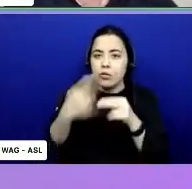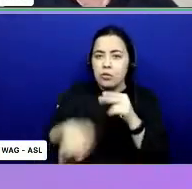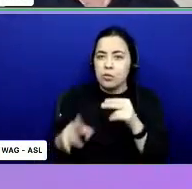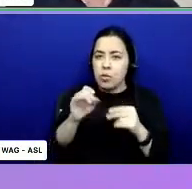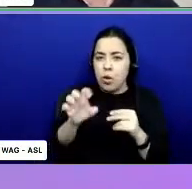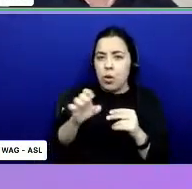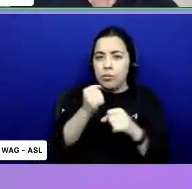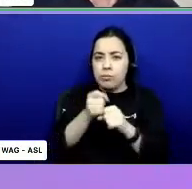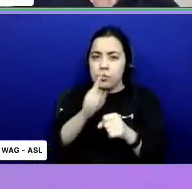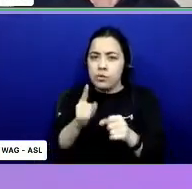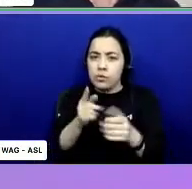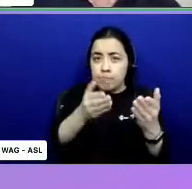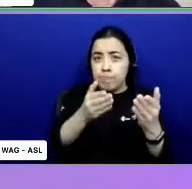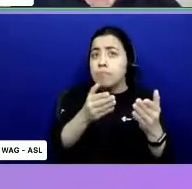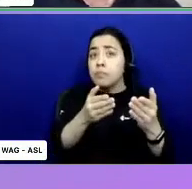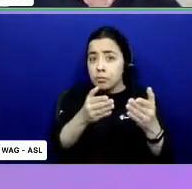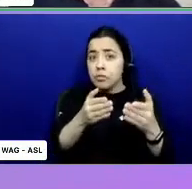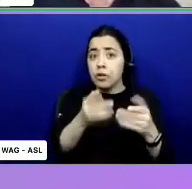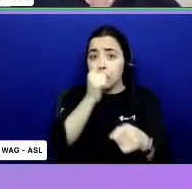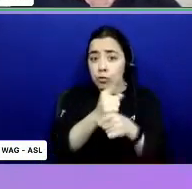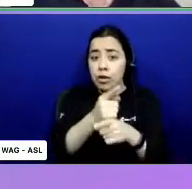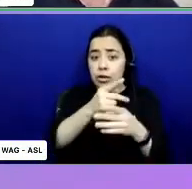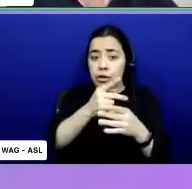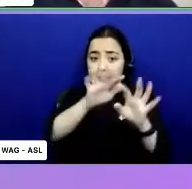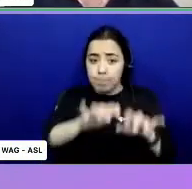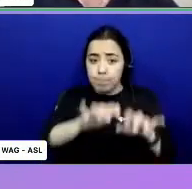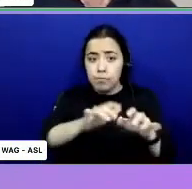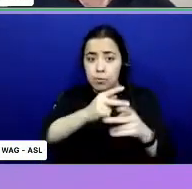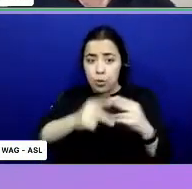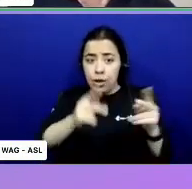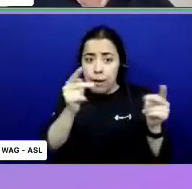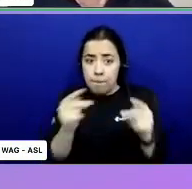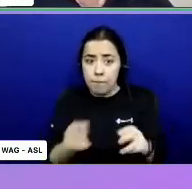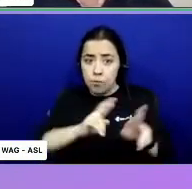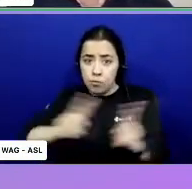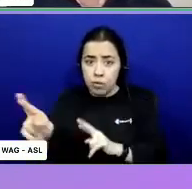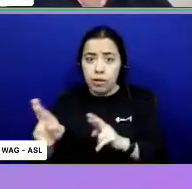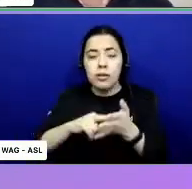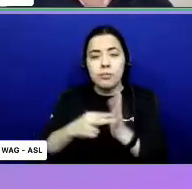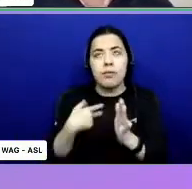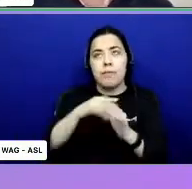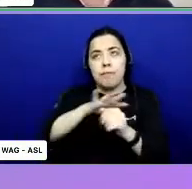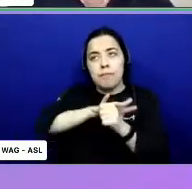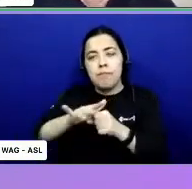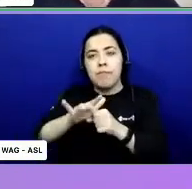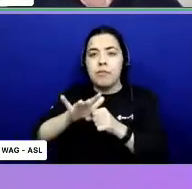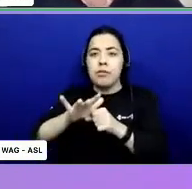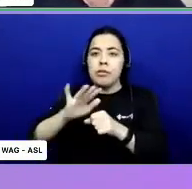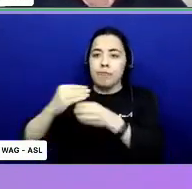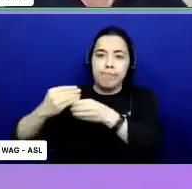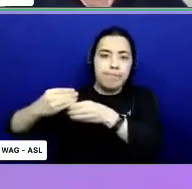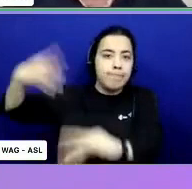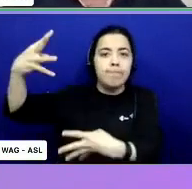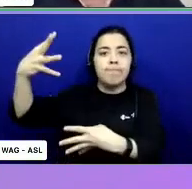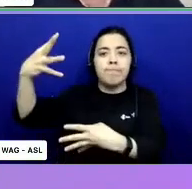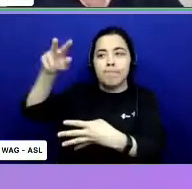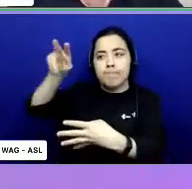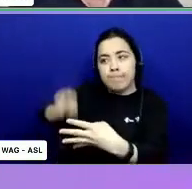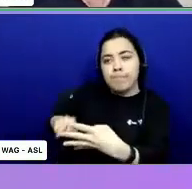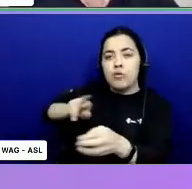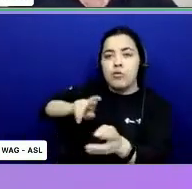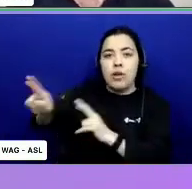correctly programmed. And it has access to our extensive library of accessibility annotation categories that I shared with you